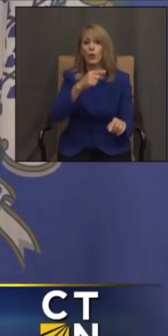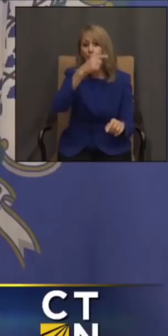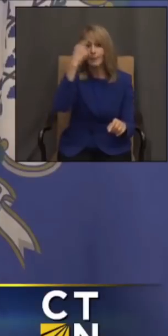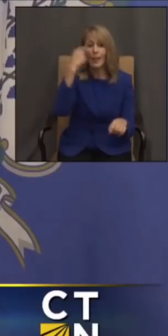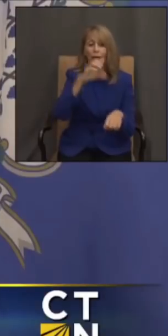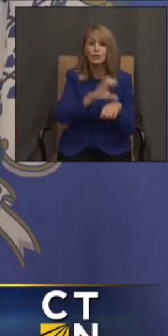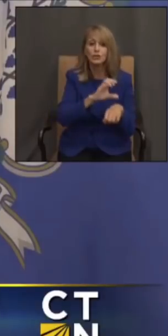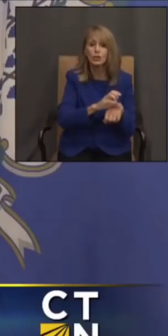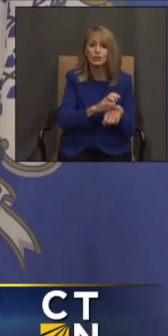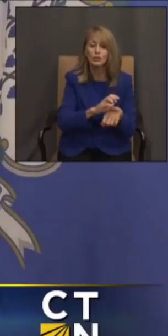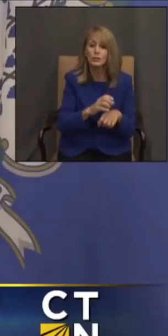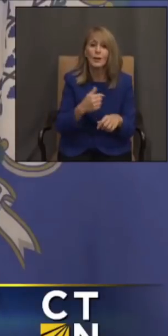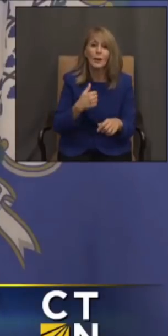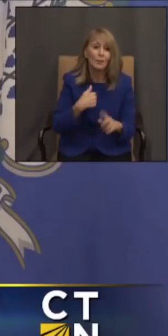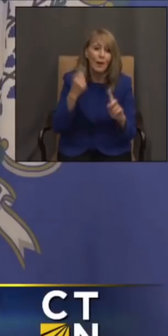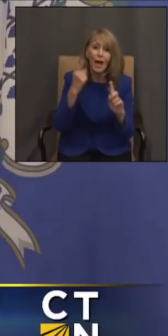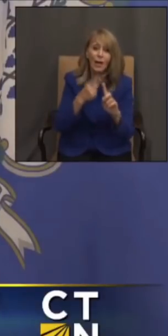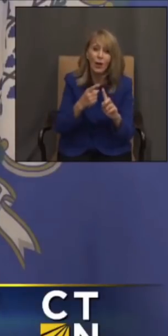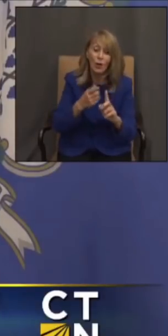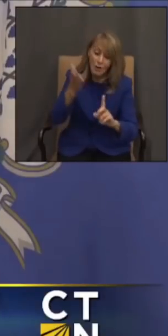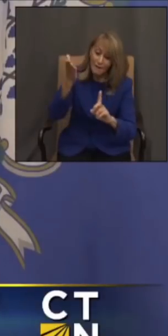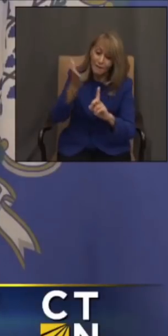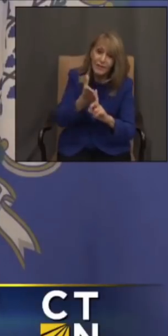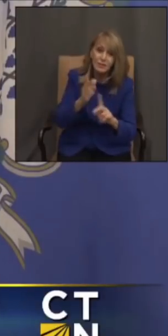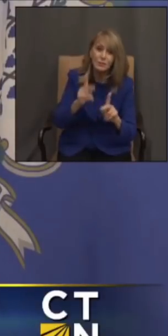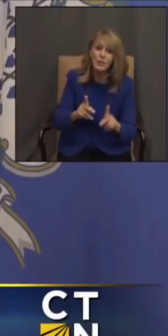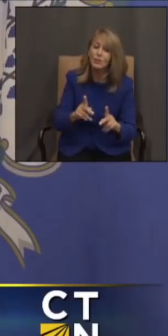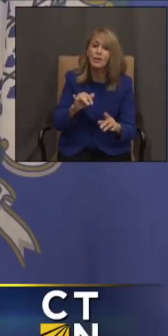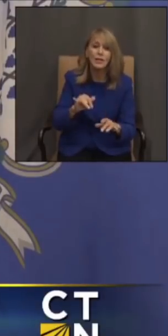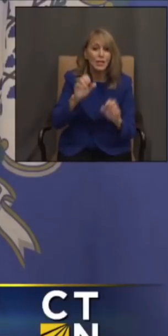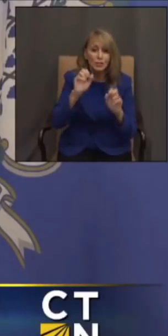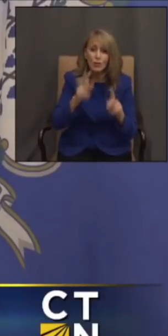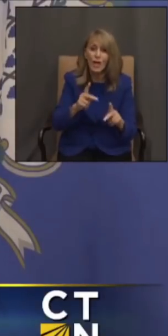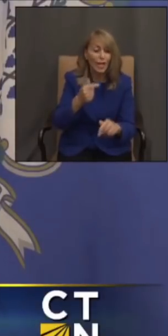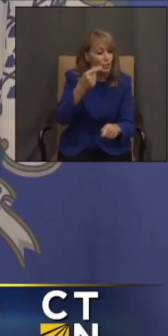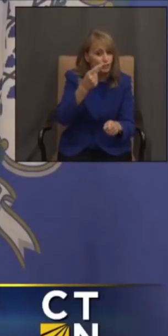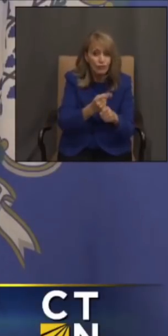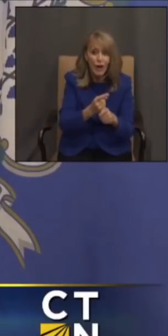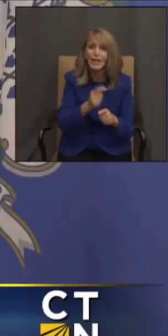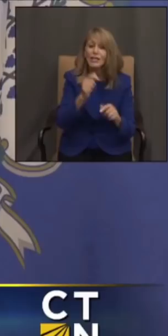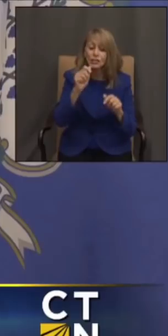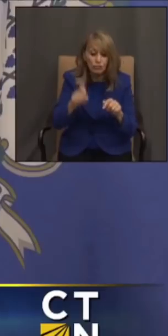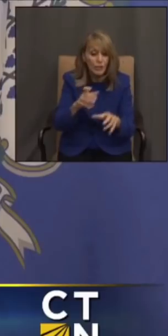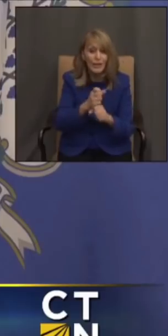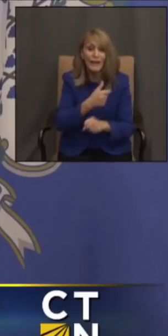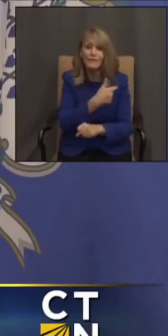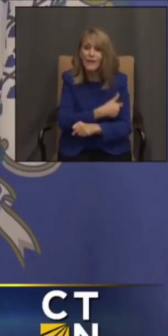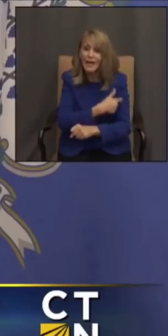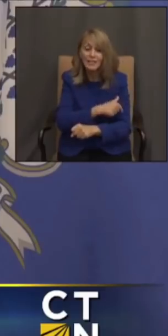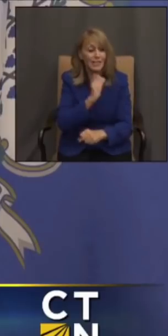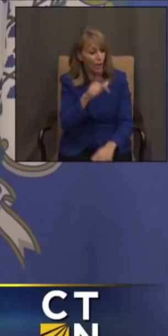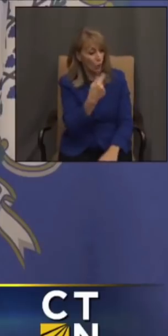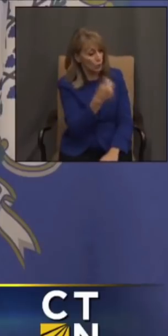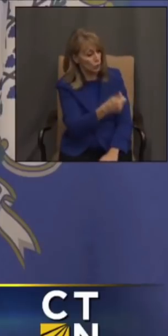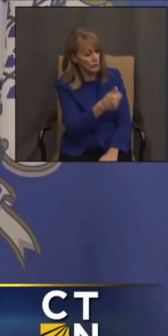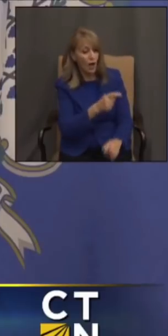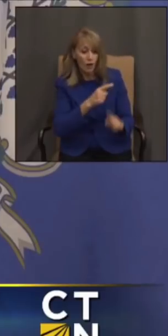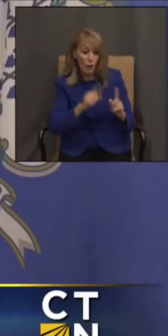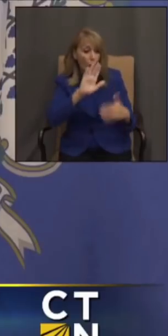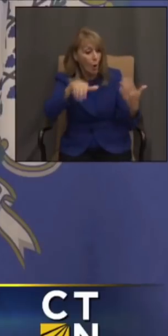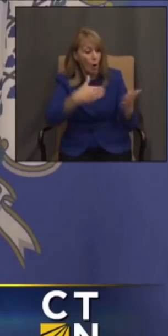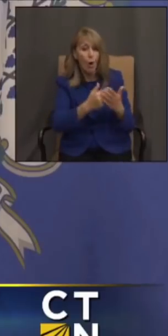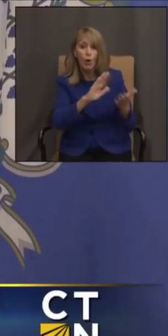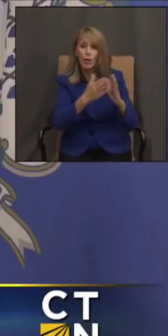everything I can to convince people this is the right thing to do, not just for you, but for your community. And we're not going to stop until everybody has